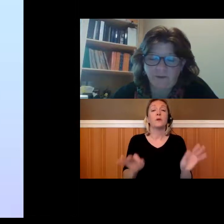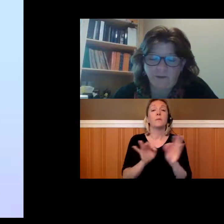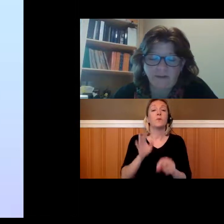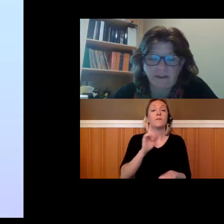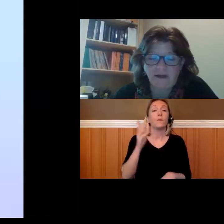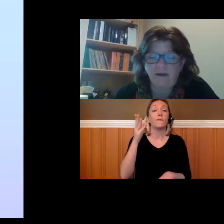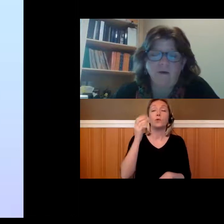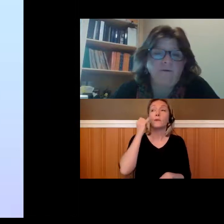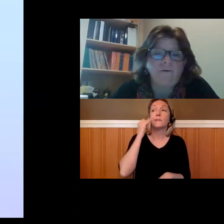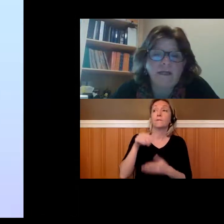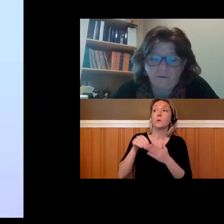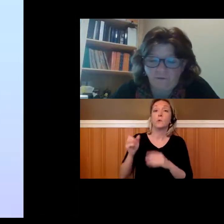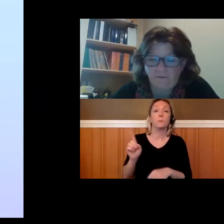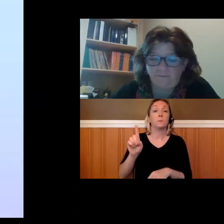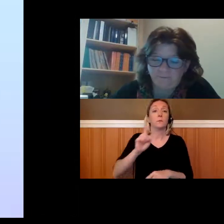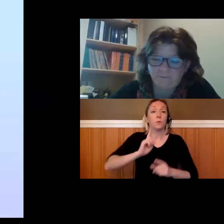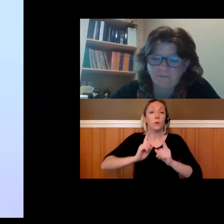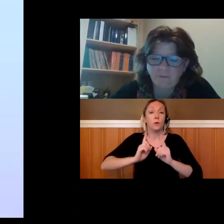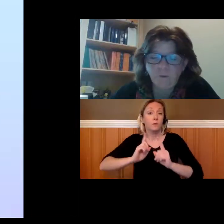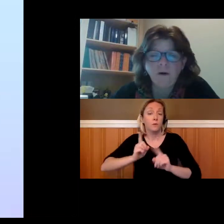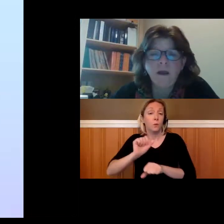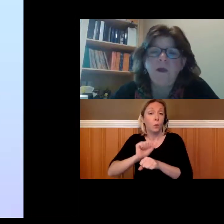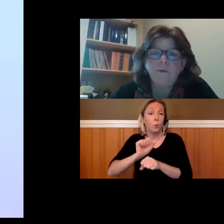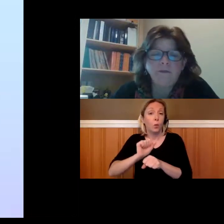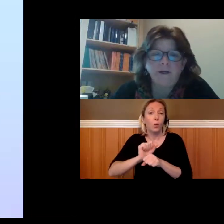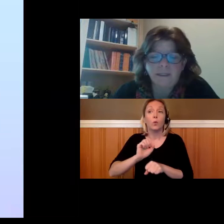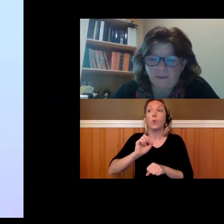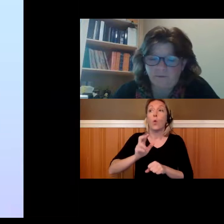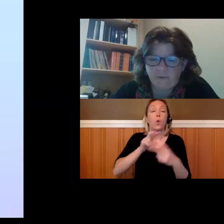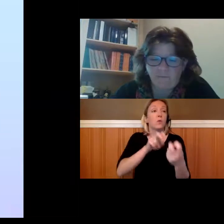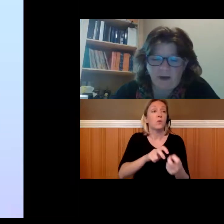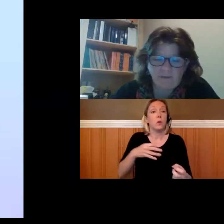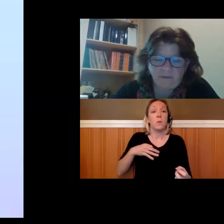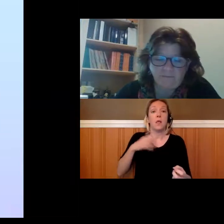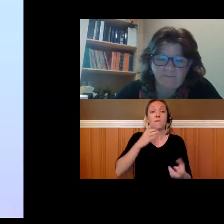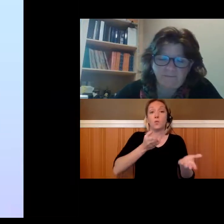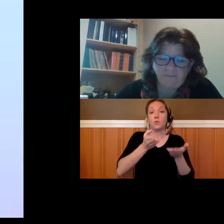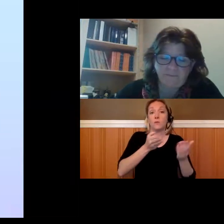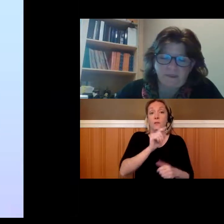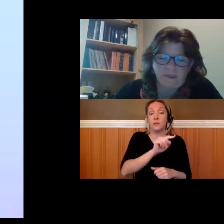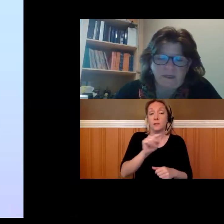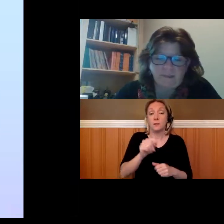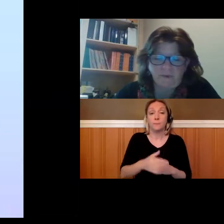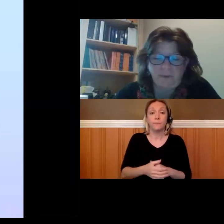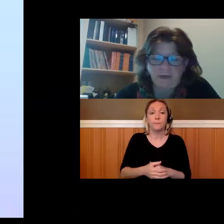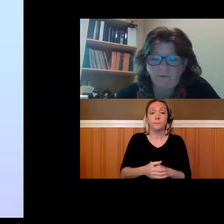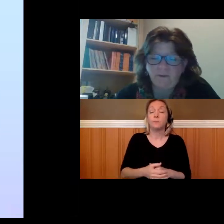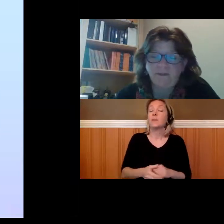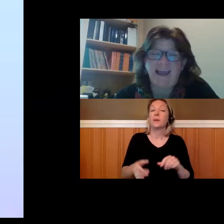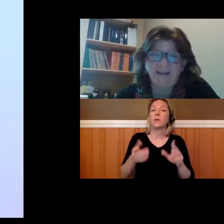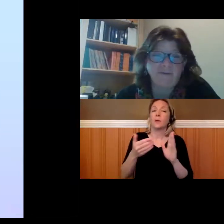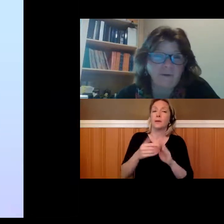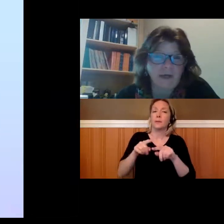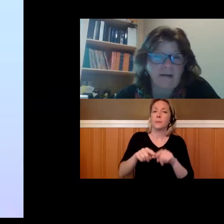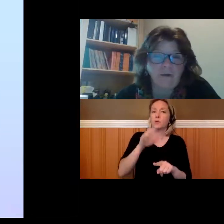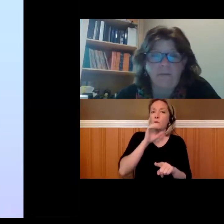going for an interview, or when you're talking to service providers. So depending on the age of your child, you may or